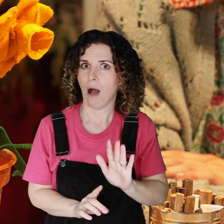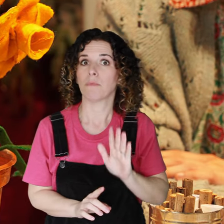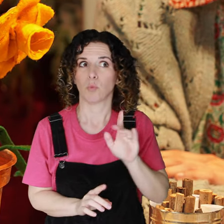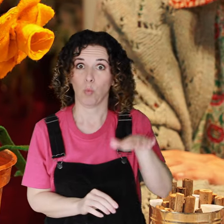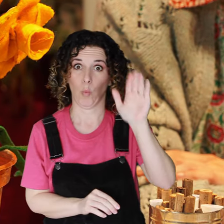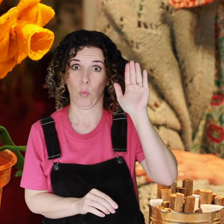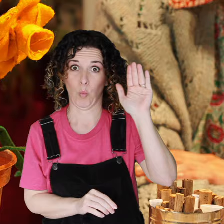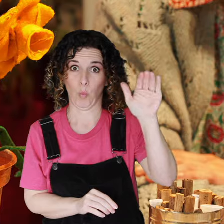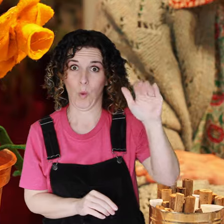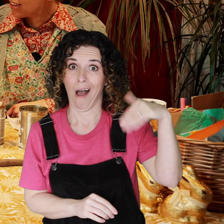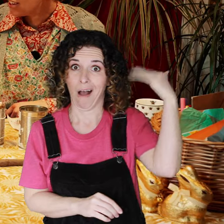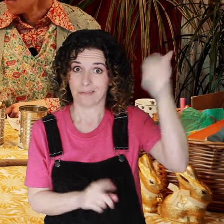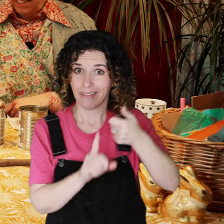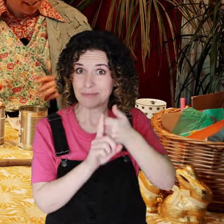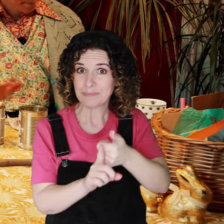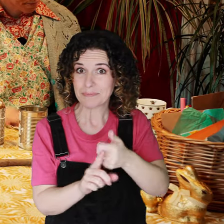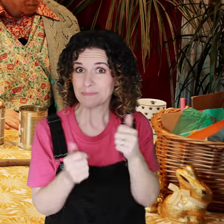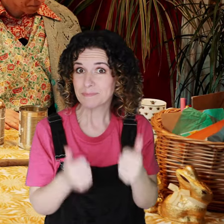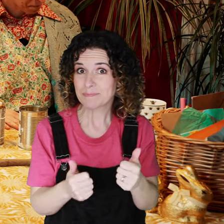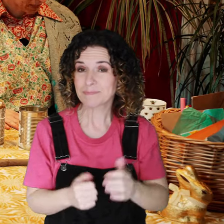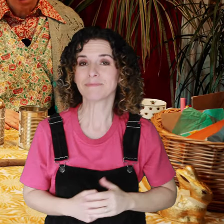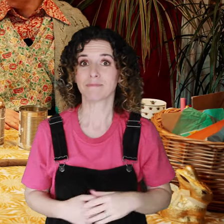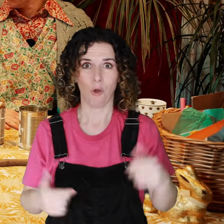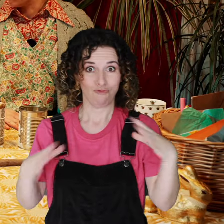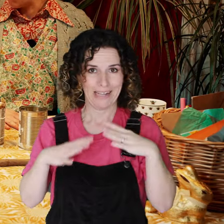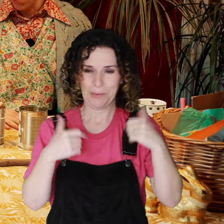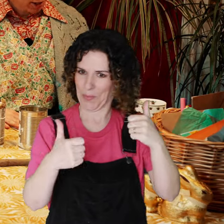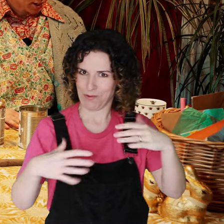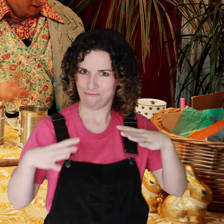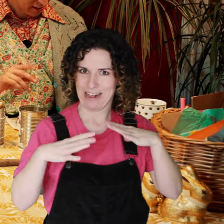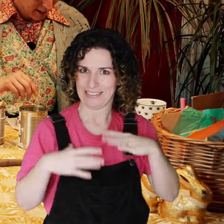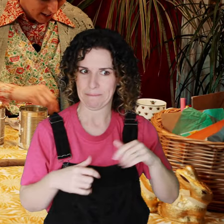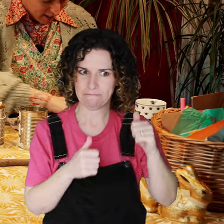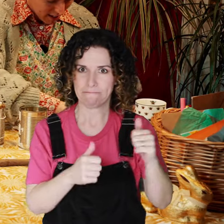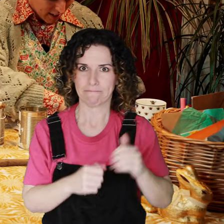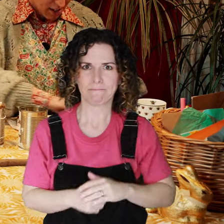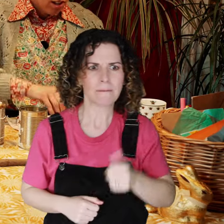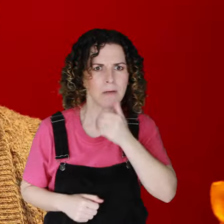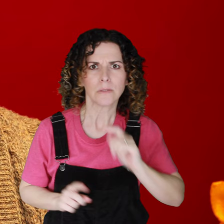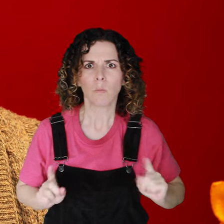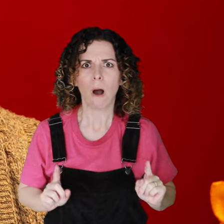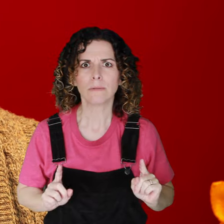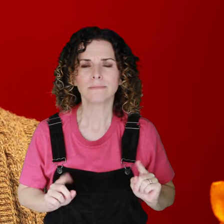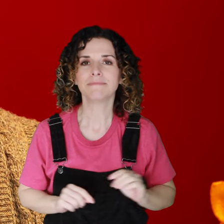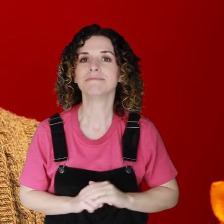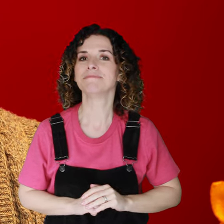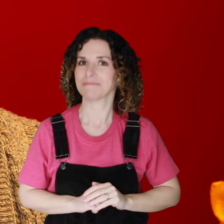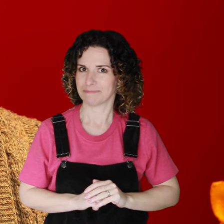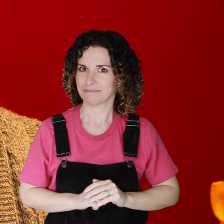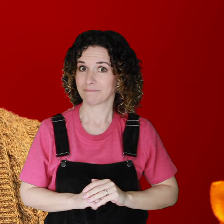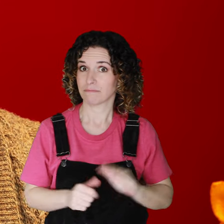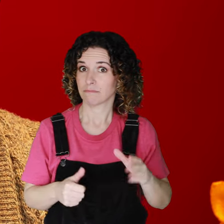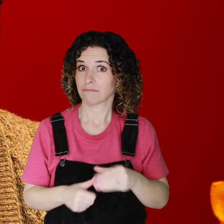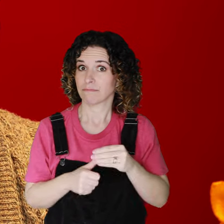grown up to help you. Ready? Ready. OK Bert. What's first? Step one.